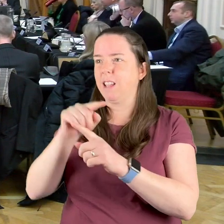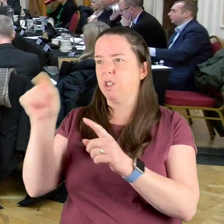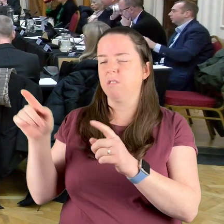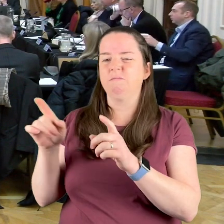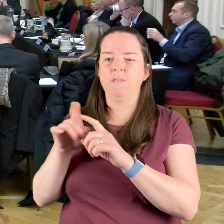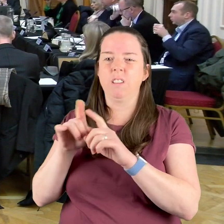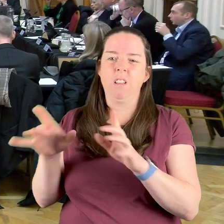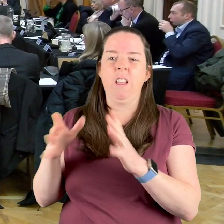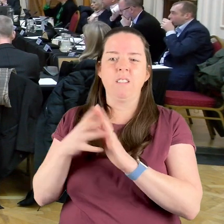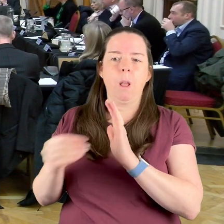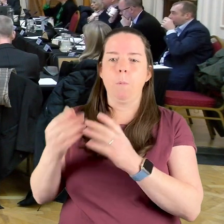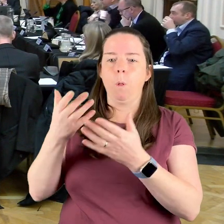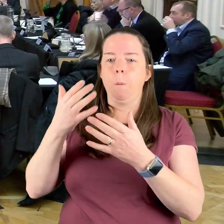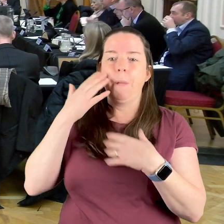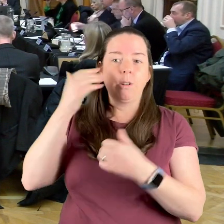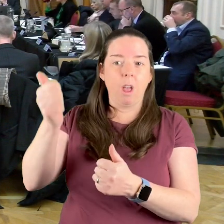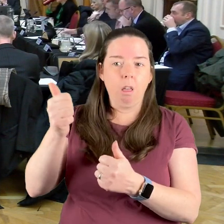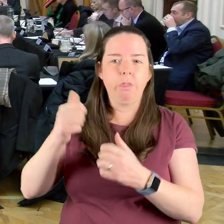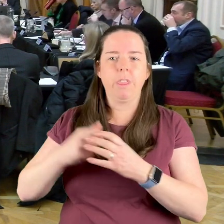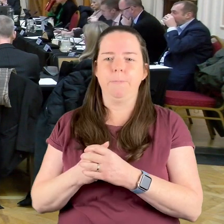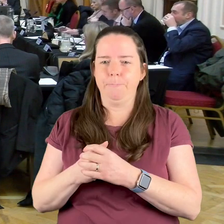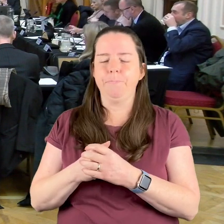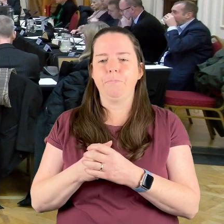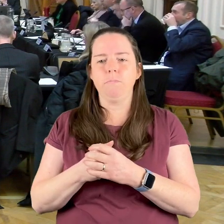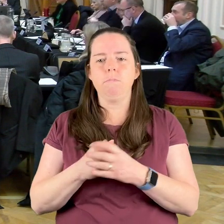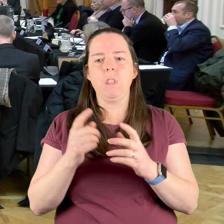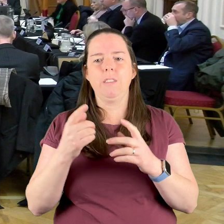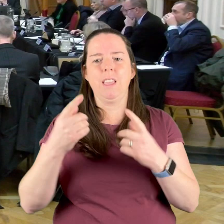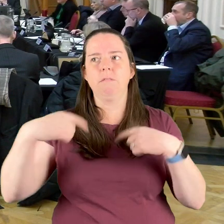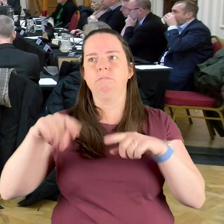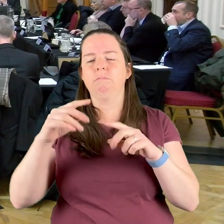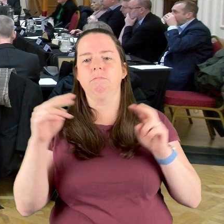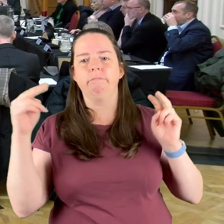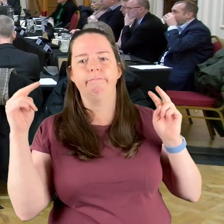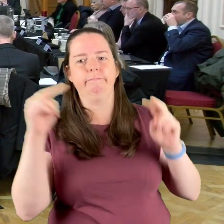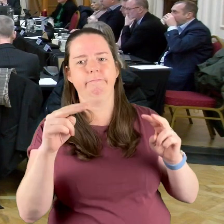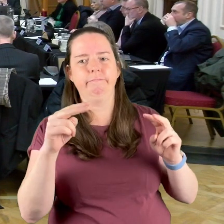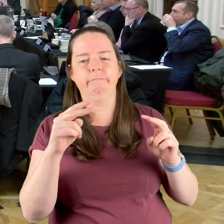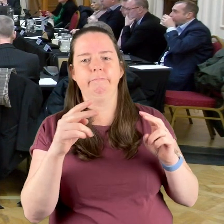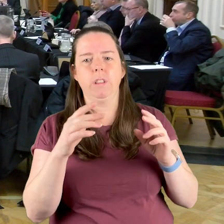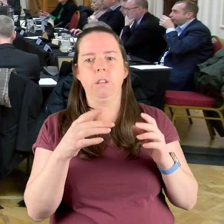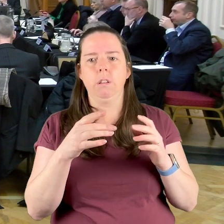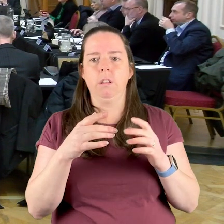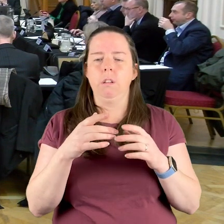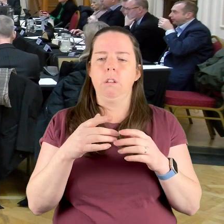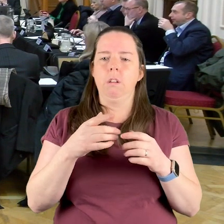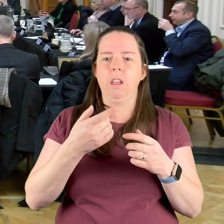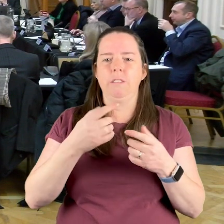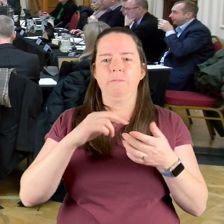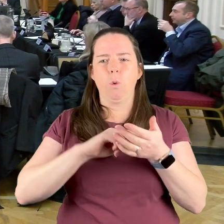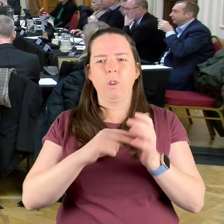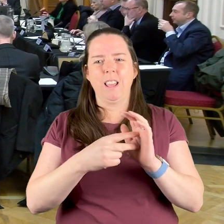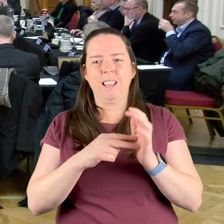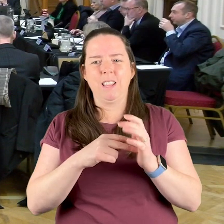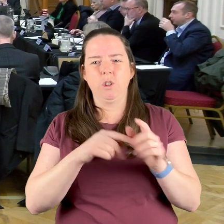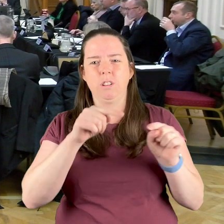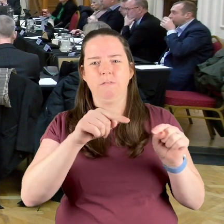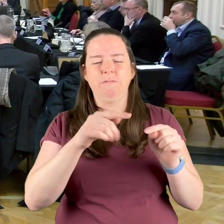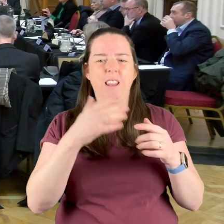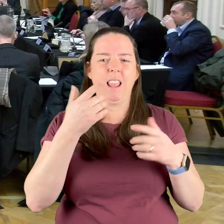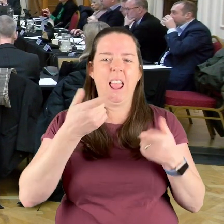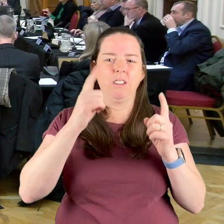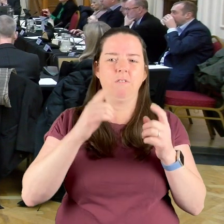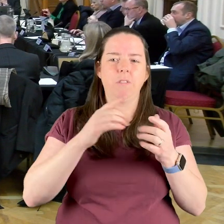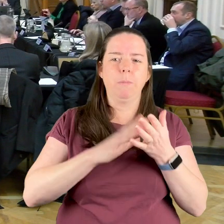mental health, like Jonas rightly said. I think that external exposure has a long way to go. An organization that